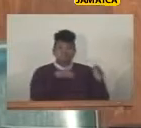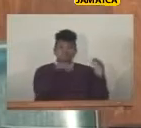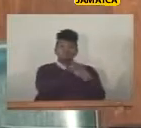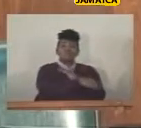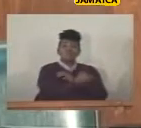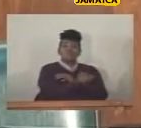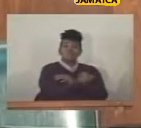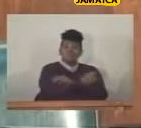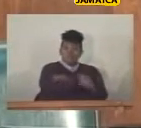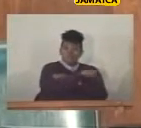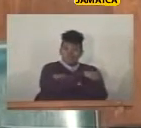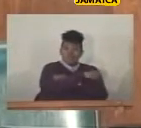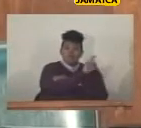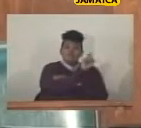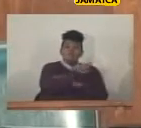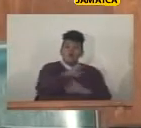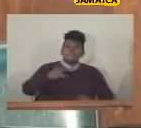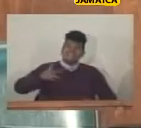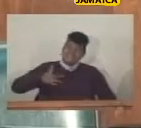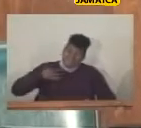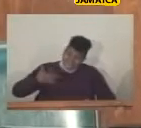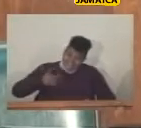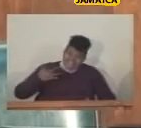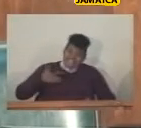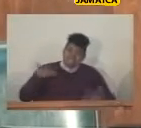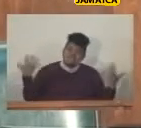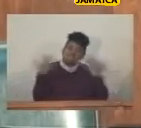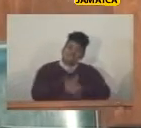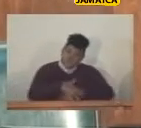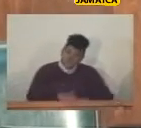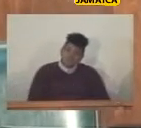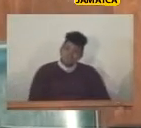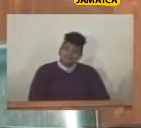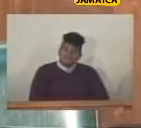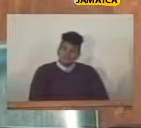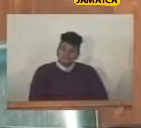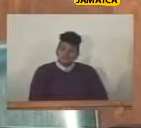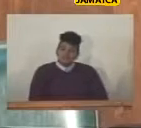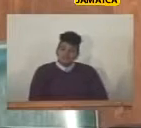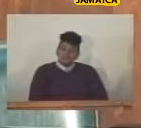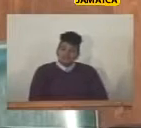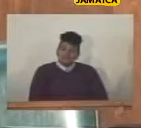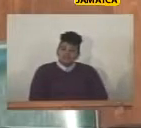criminals must feel afraid.